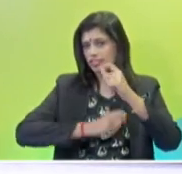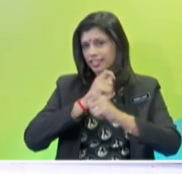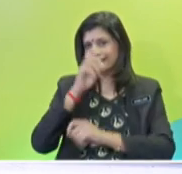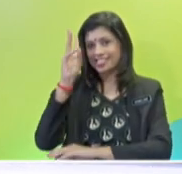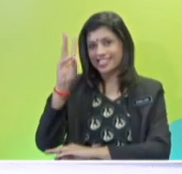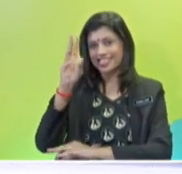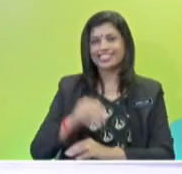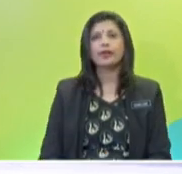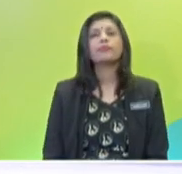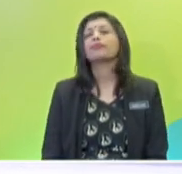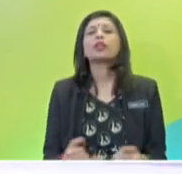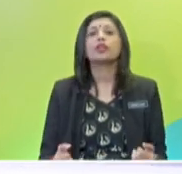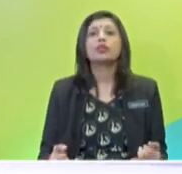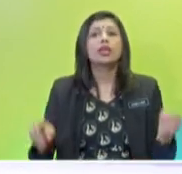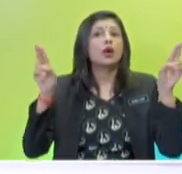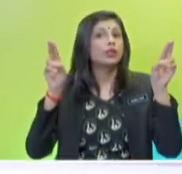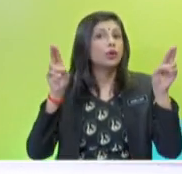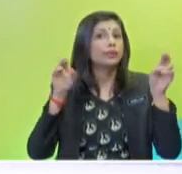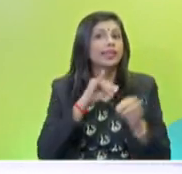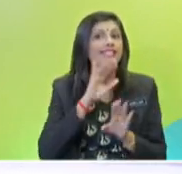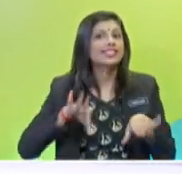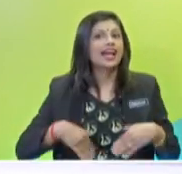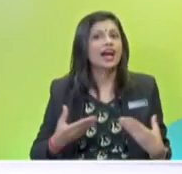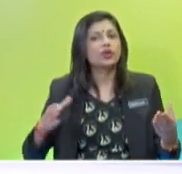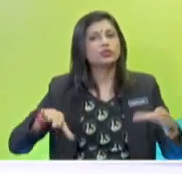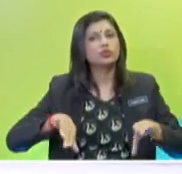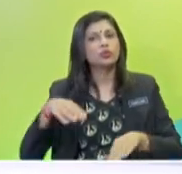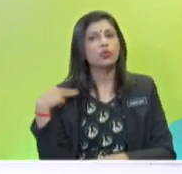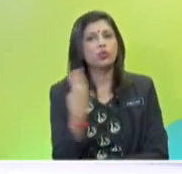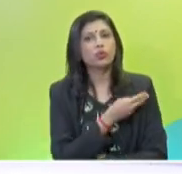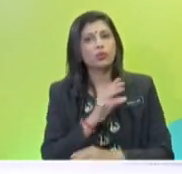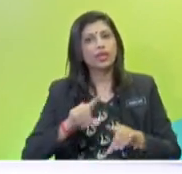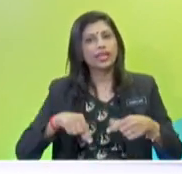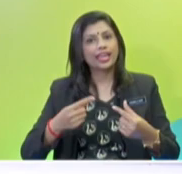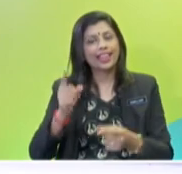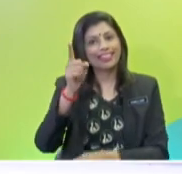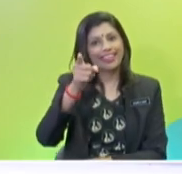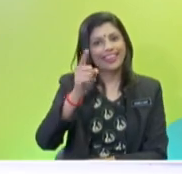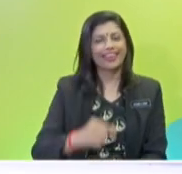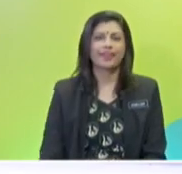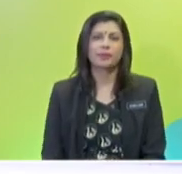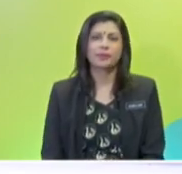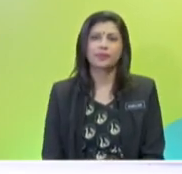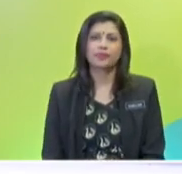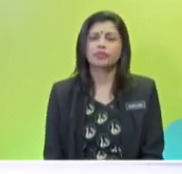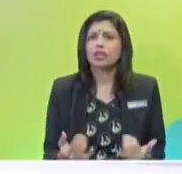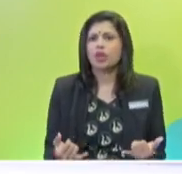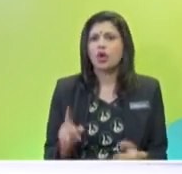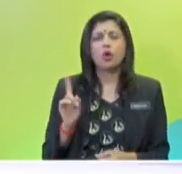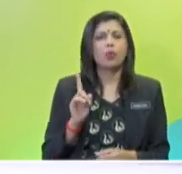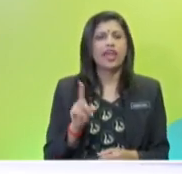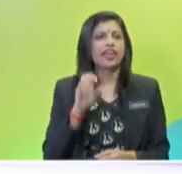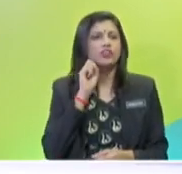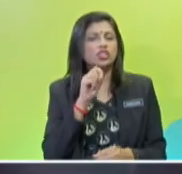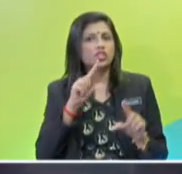today we are focusing on the topic of how do we get there, and in this segment we will be learning about where is she going. Alright teacher, are you ready for the